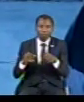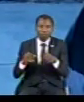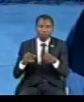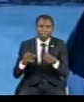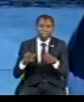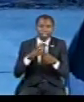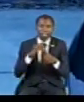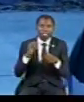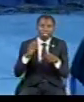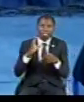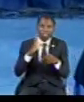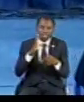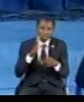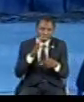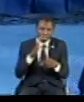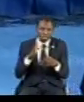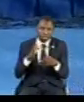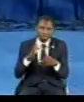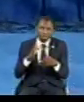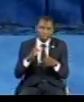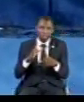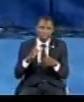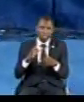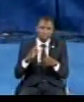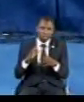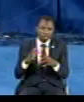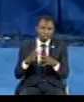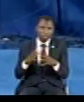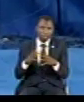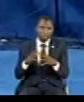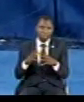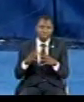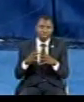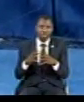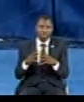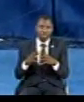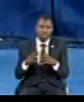you don't work, I don't go. I find out for the place, I don't see him again.